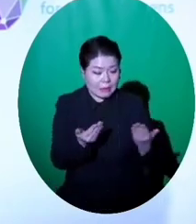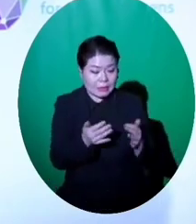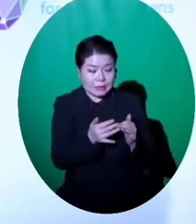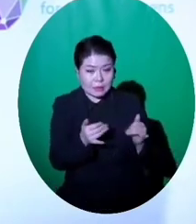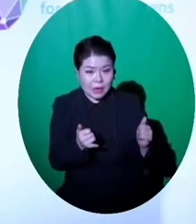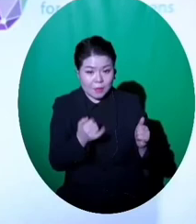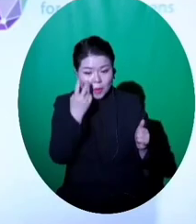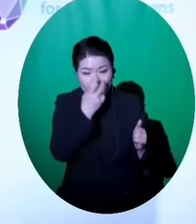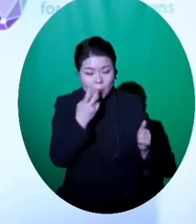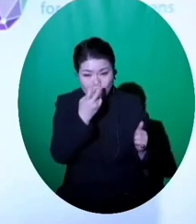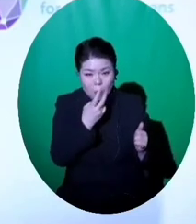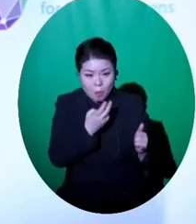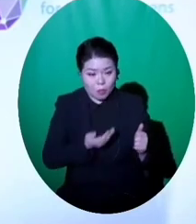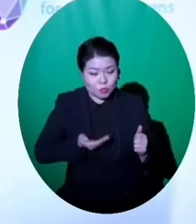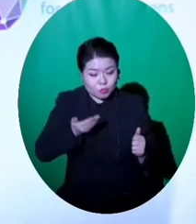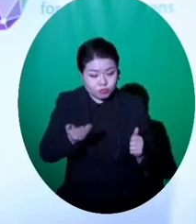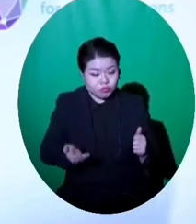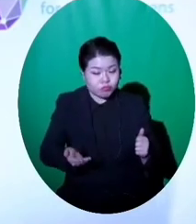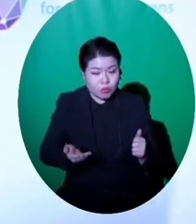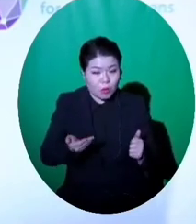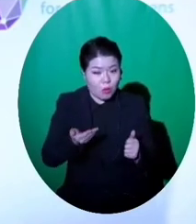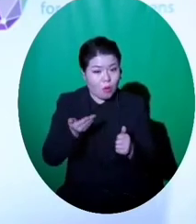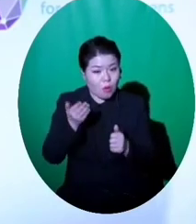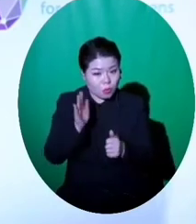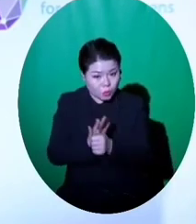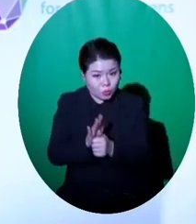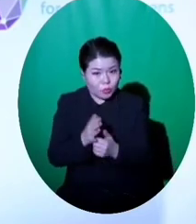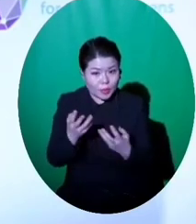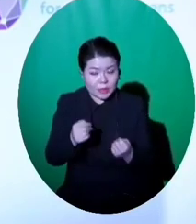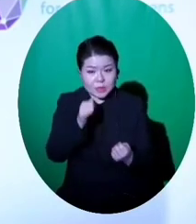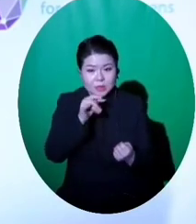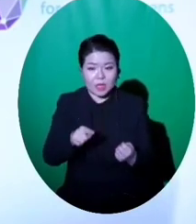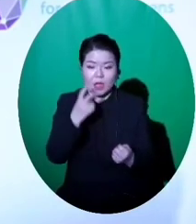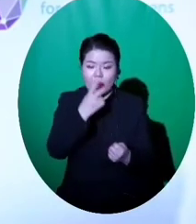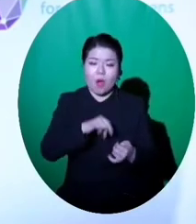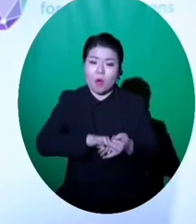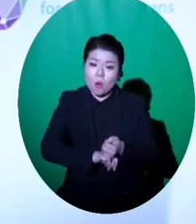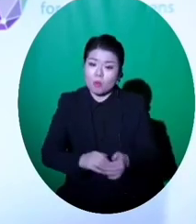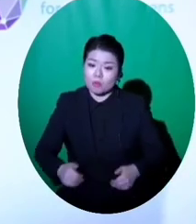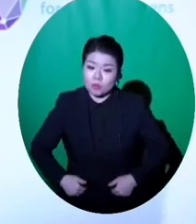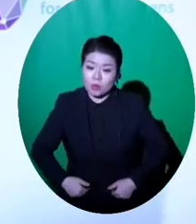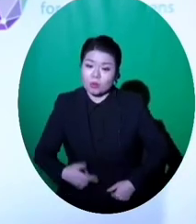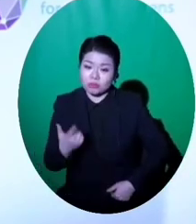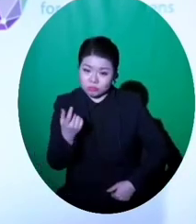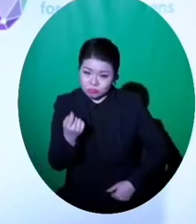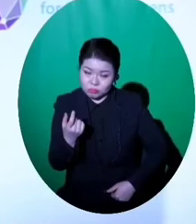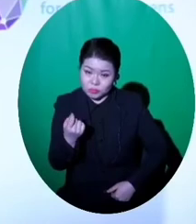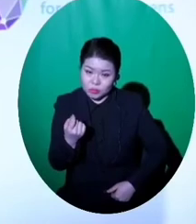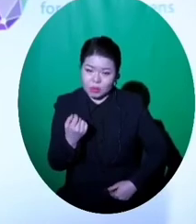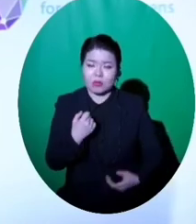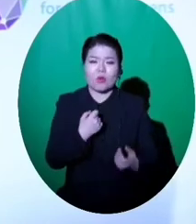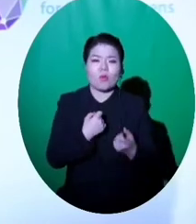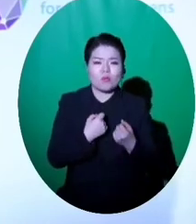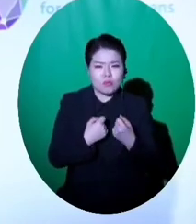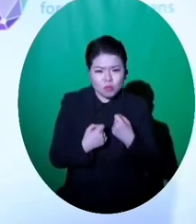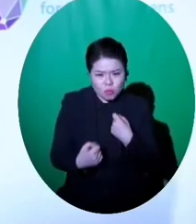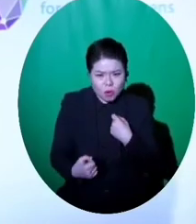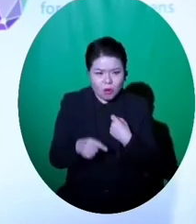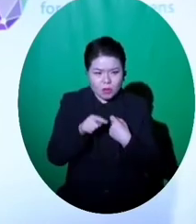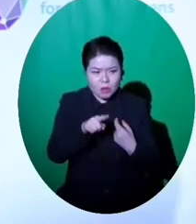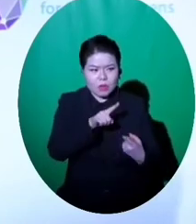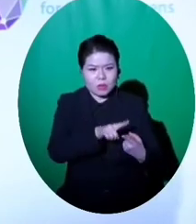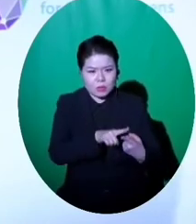of recognition and financial compensation. I think the case is quite similar in South Korea too, because my studio is